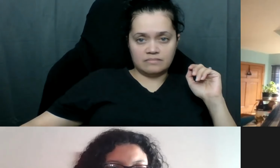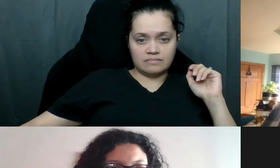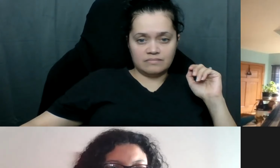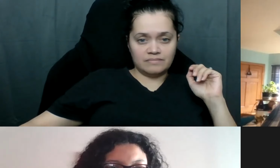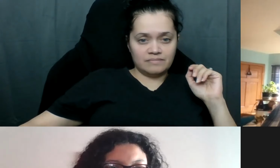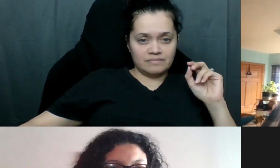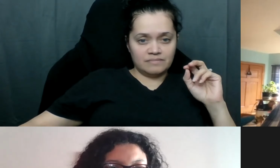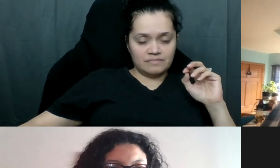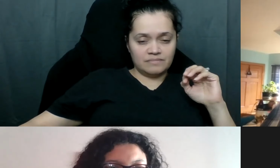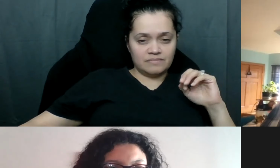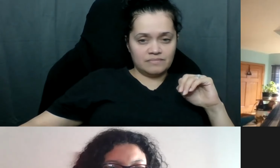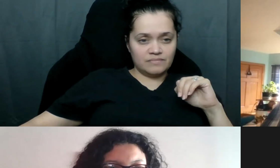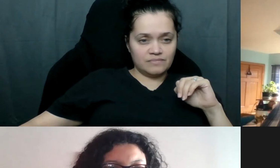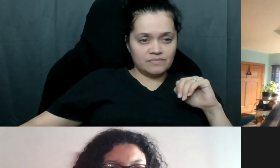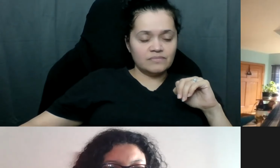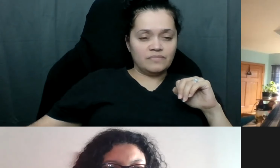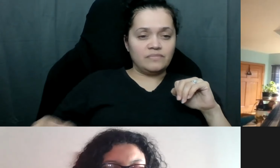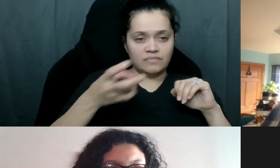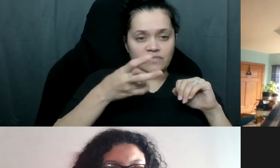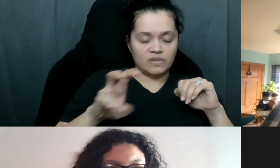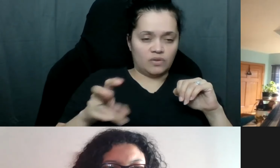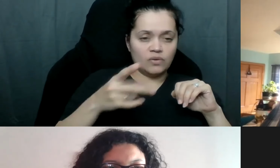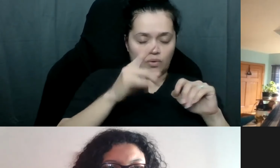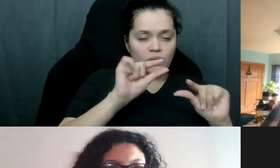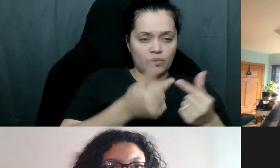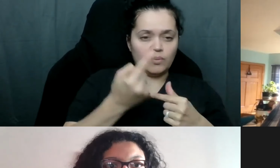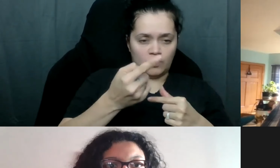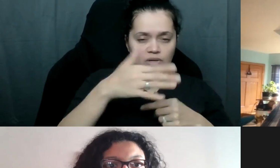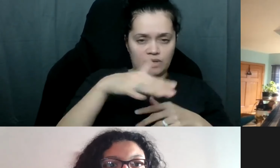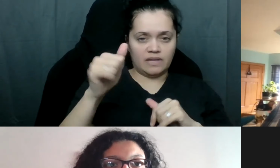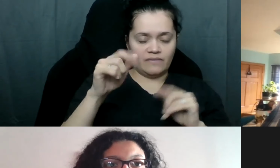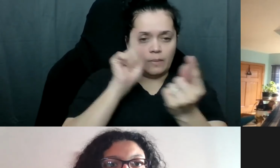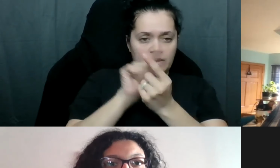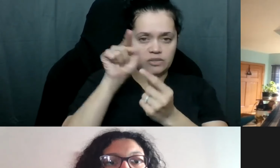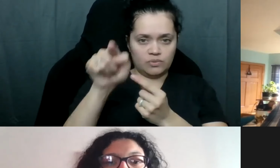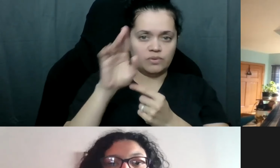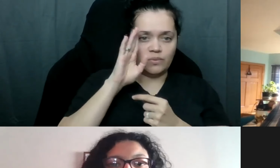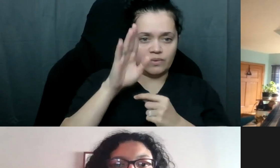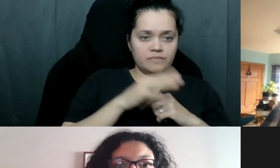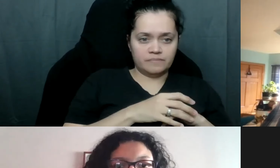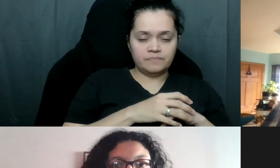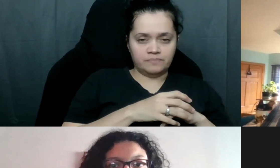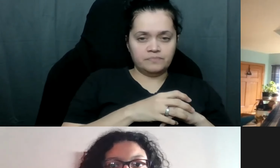Martha, to group 1. Let's see.